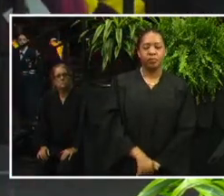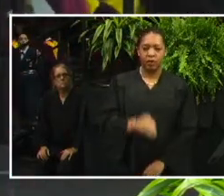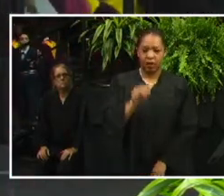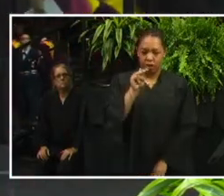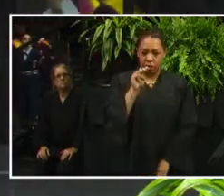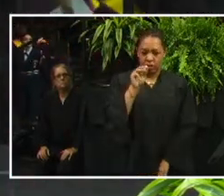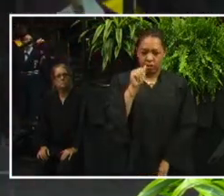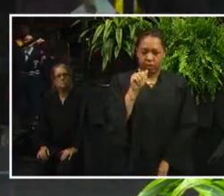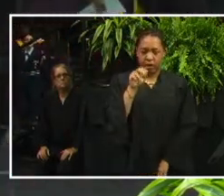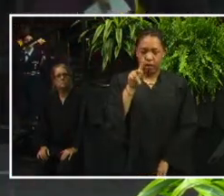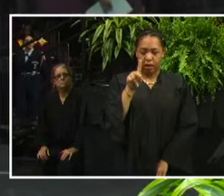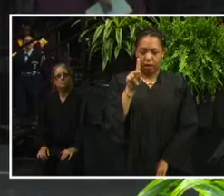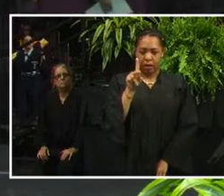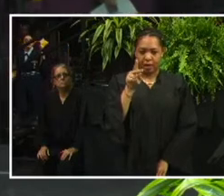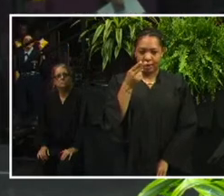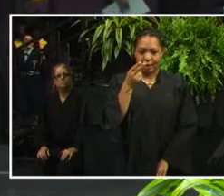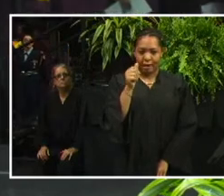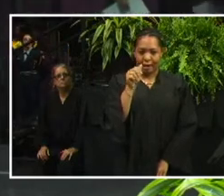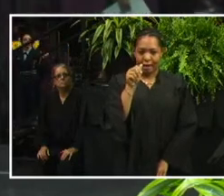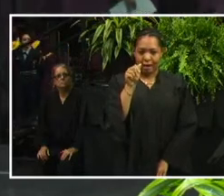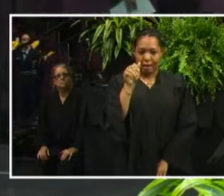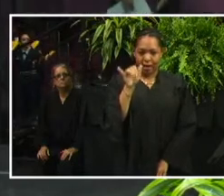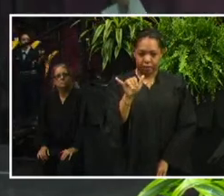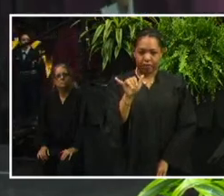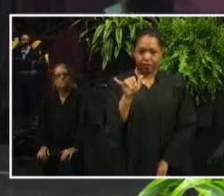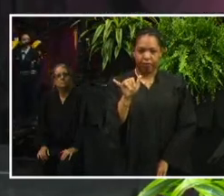Makai Xavier Norris.